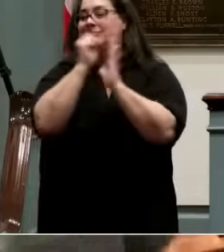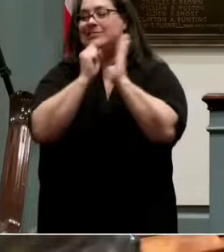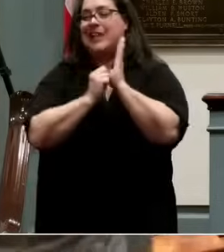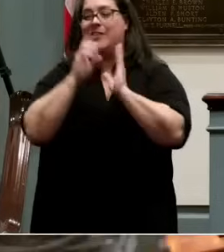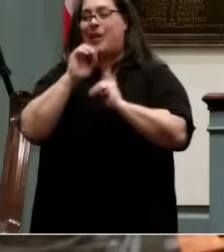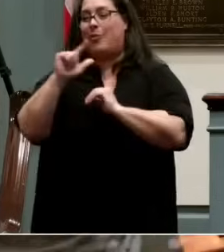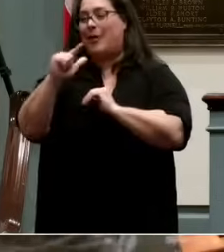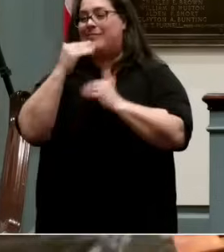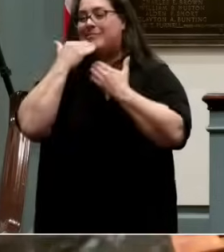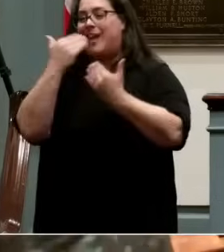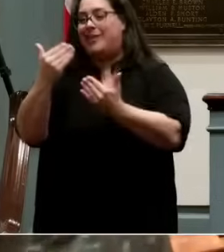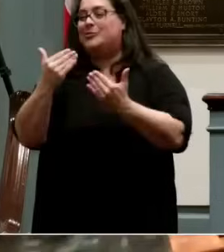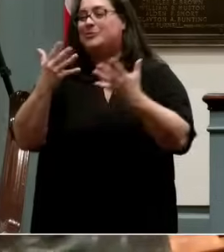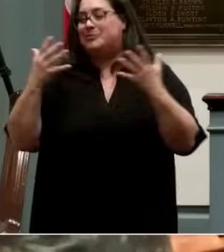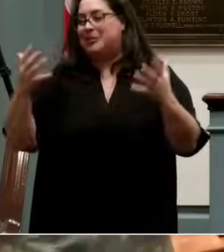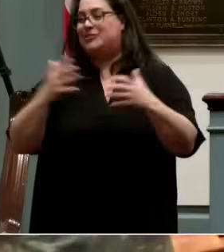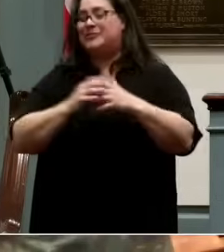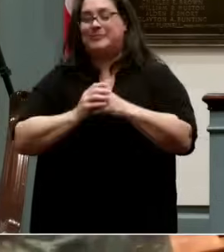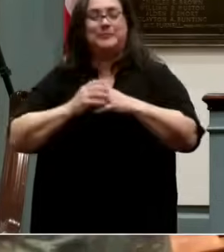much.